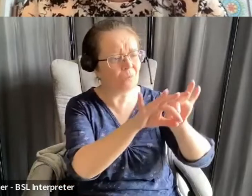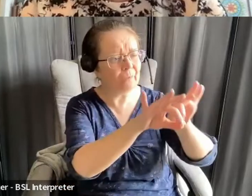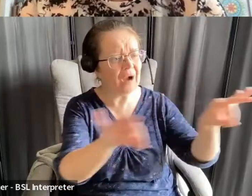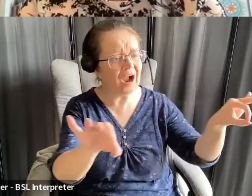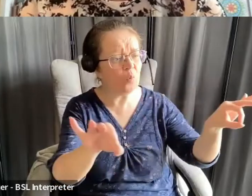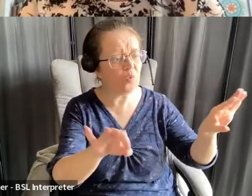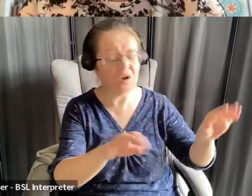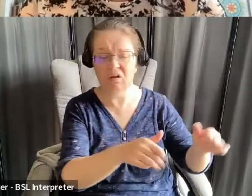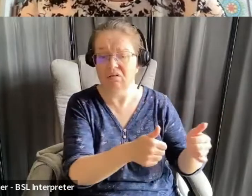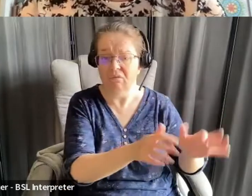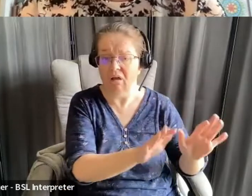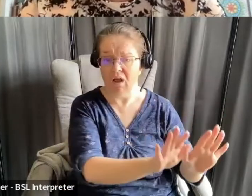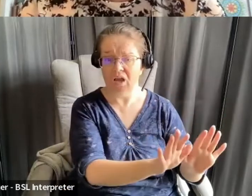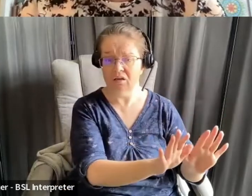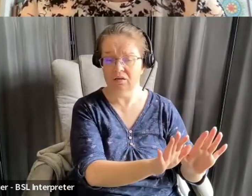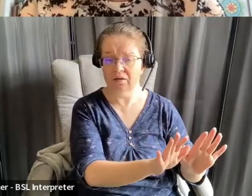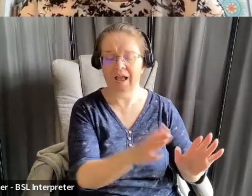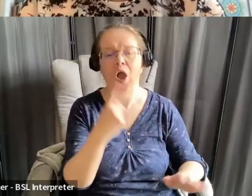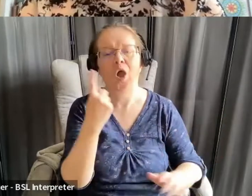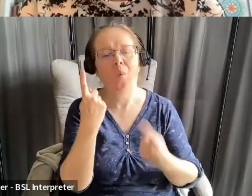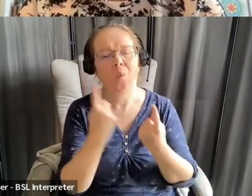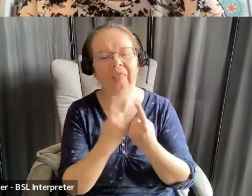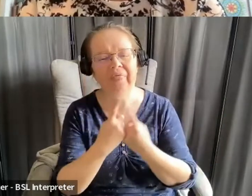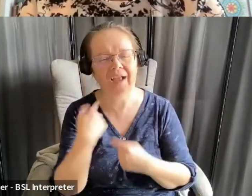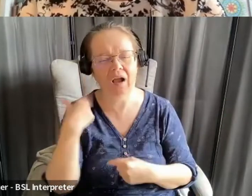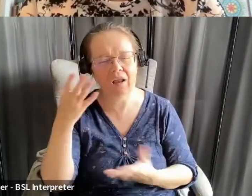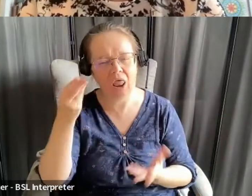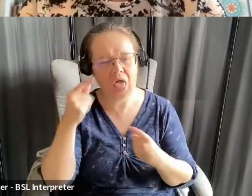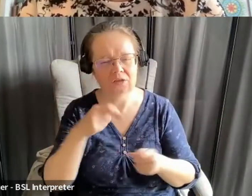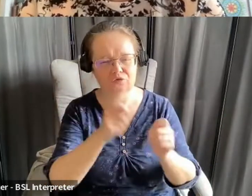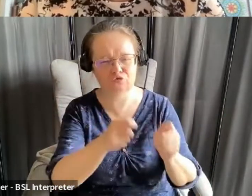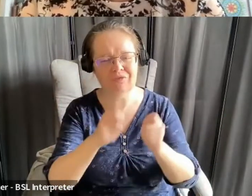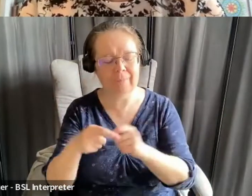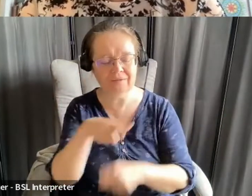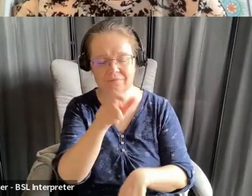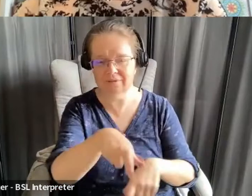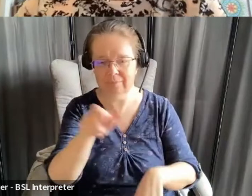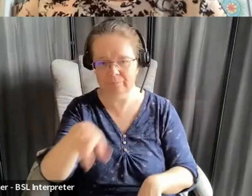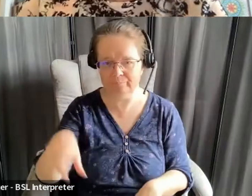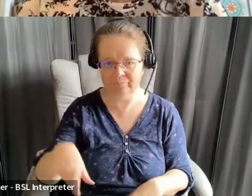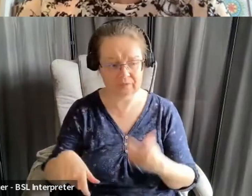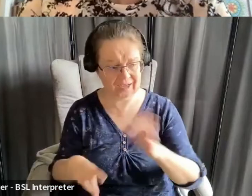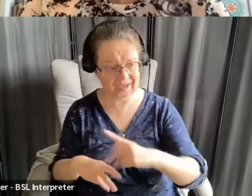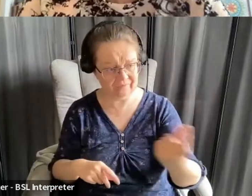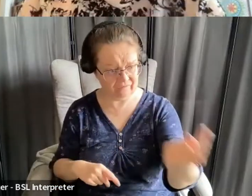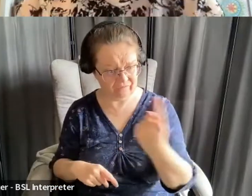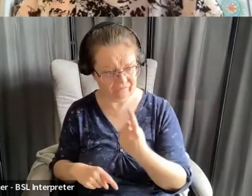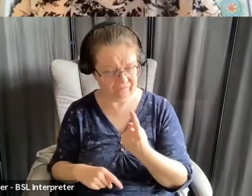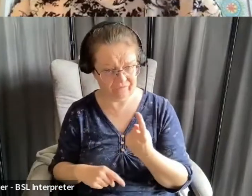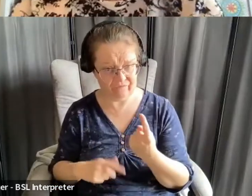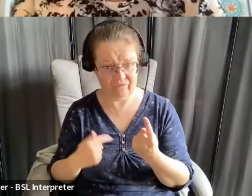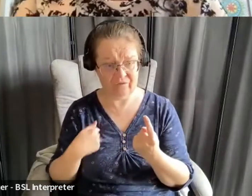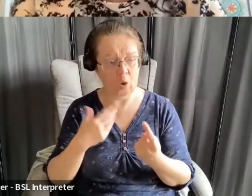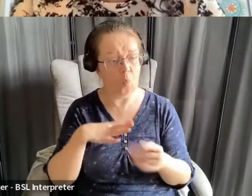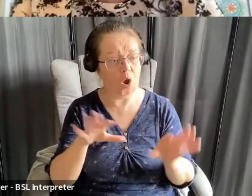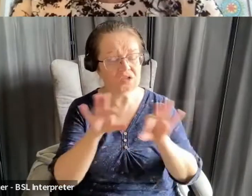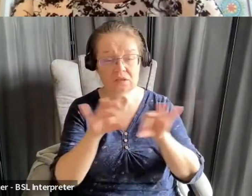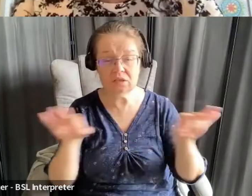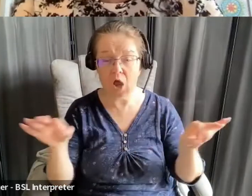great. That's one thing I've learned with my treatments, and I say to my clients, you know, you come, and if you want to have a silent treatment,